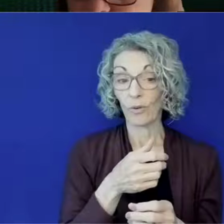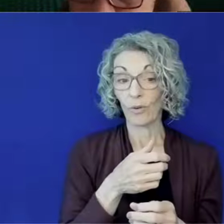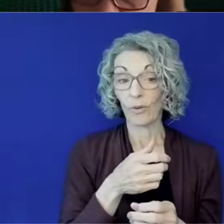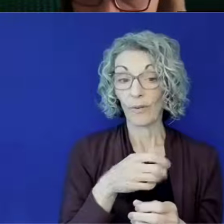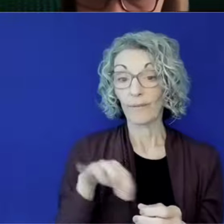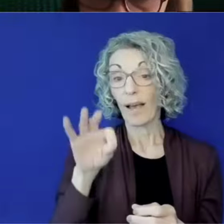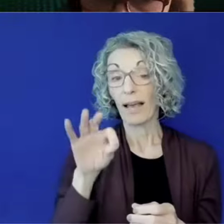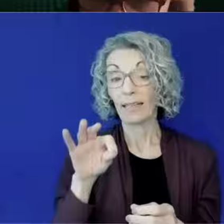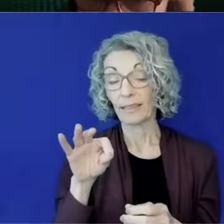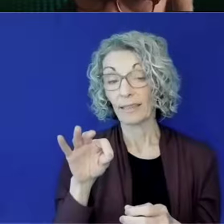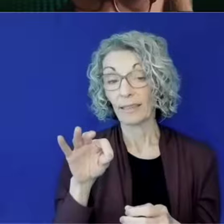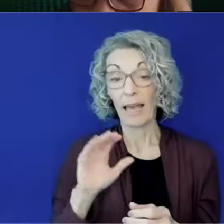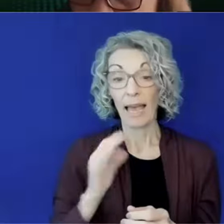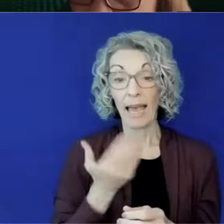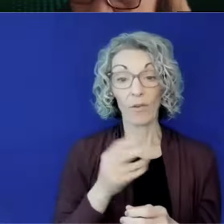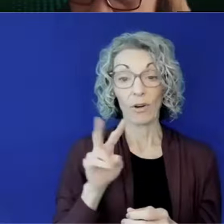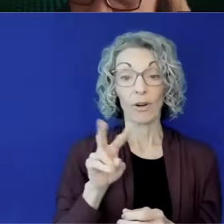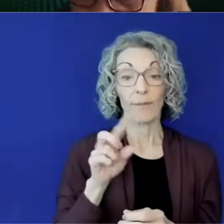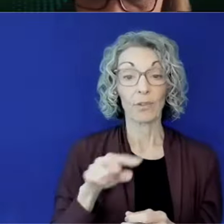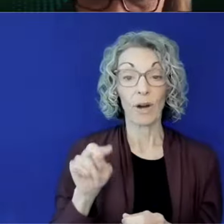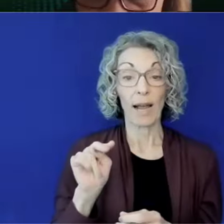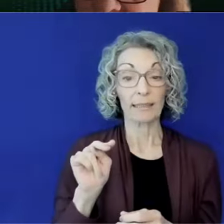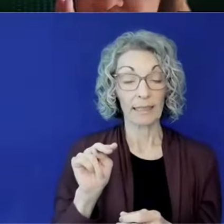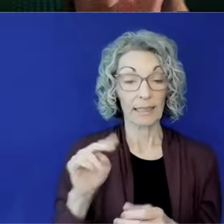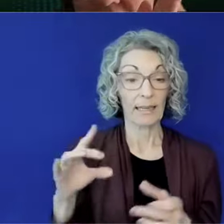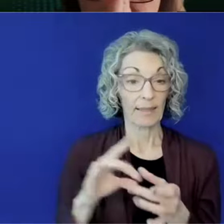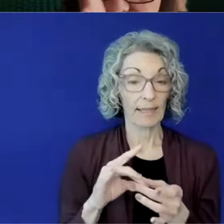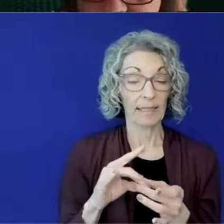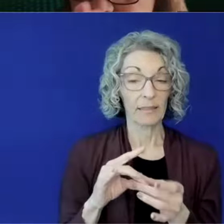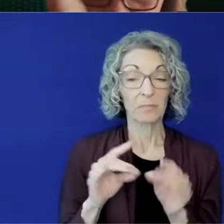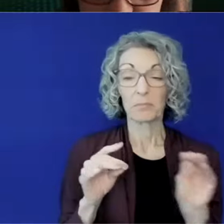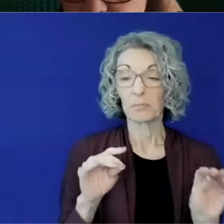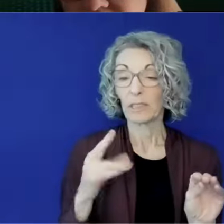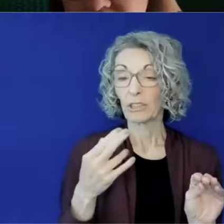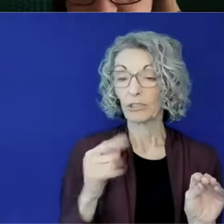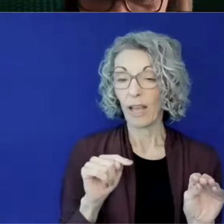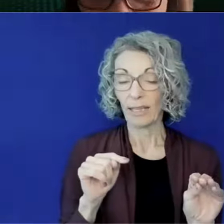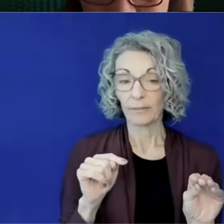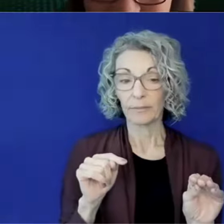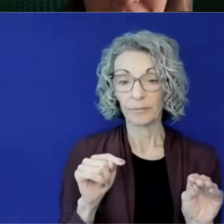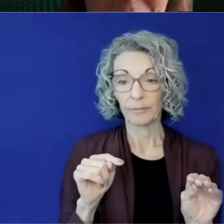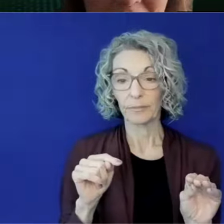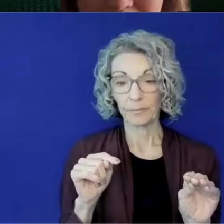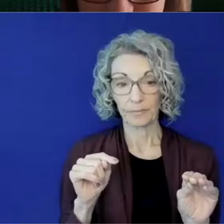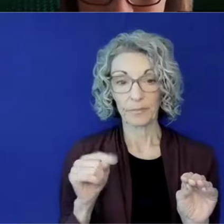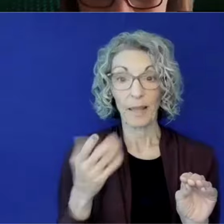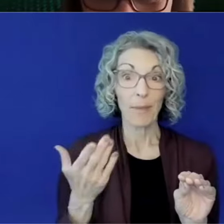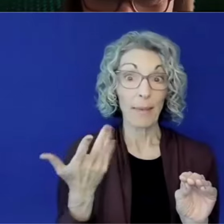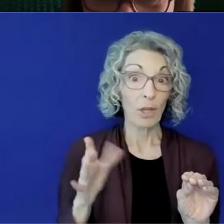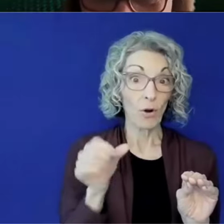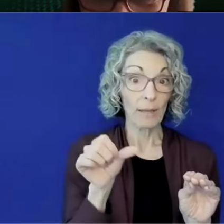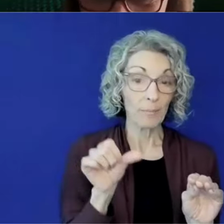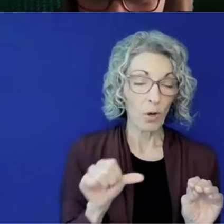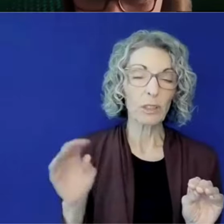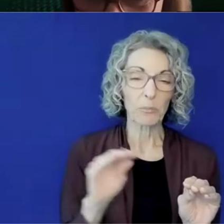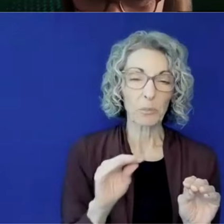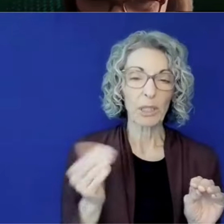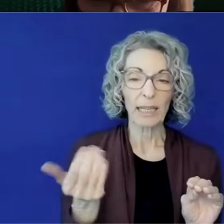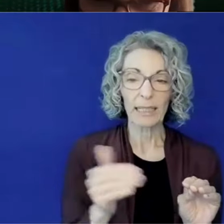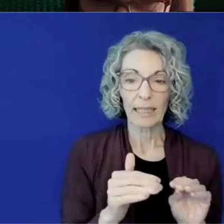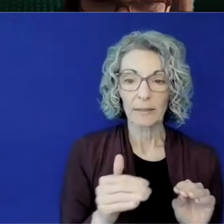Our Verizon link into the chat, even if it's there earlier. There's so much in the chat. It would be good to put it in again.